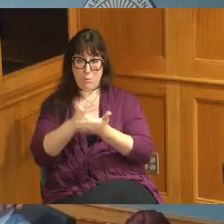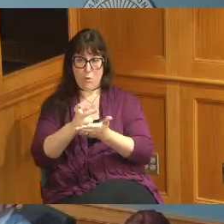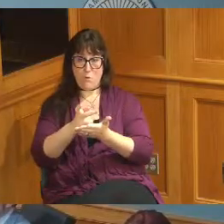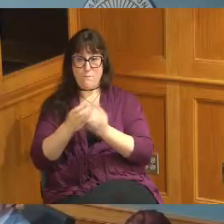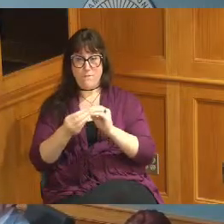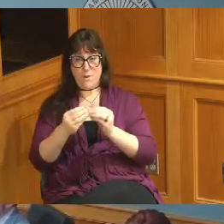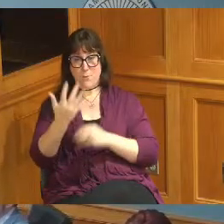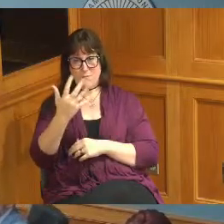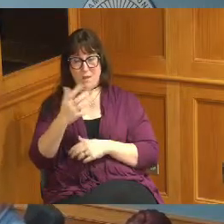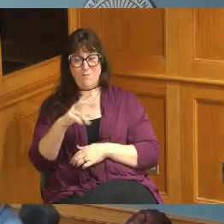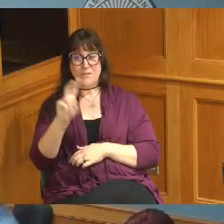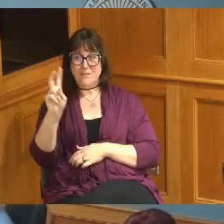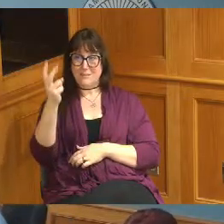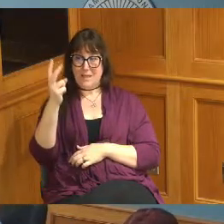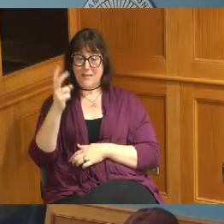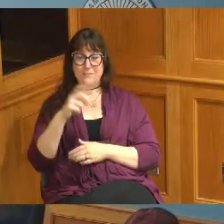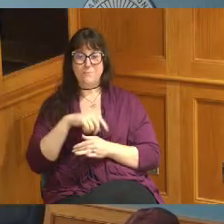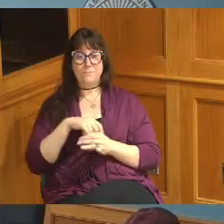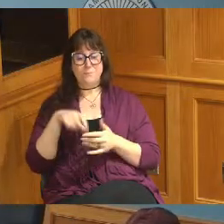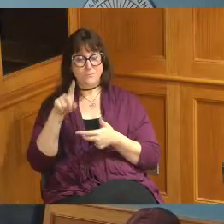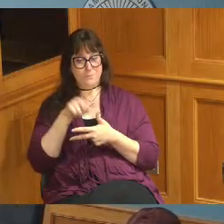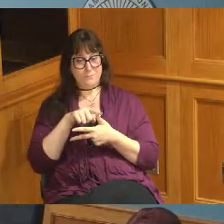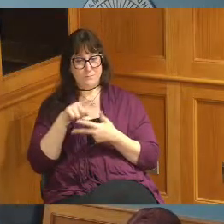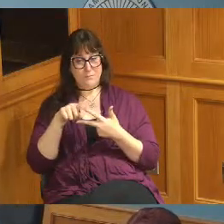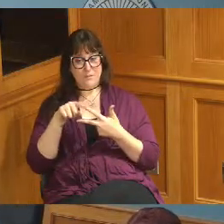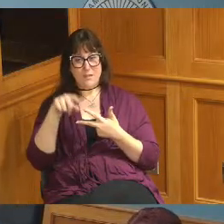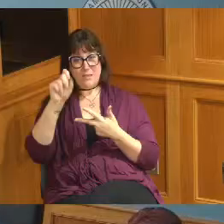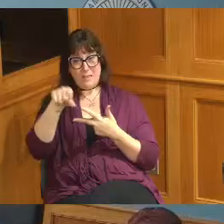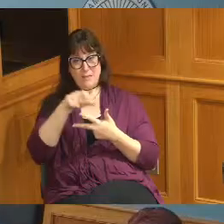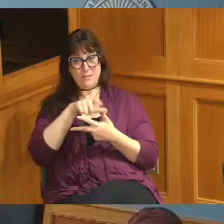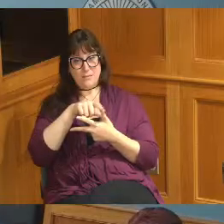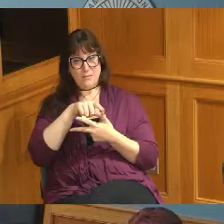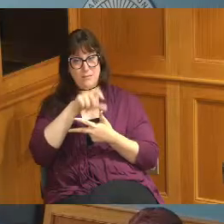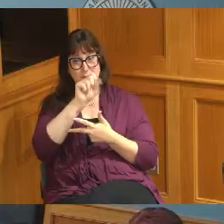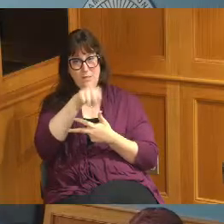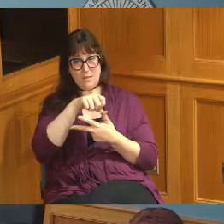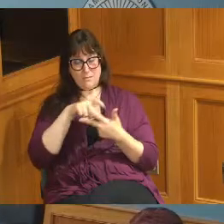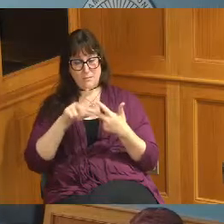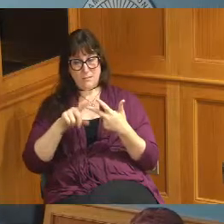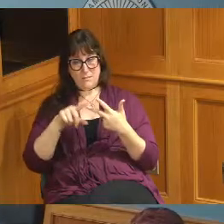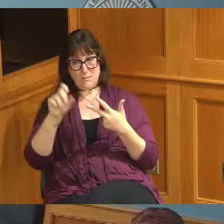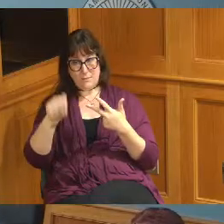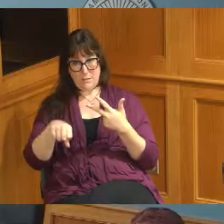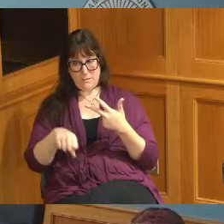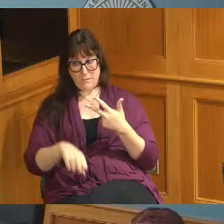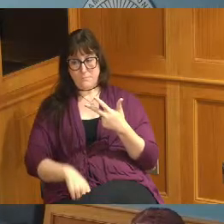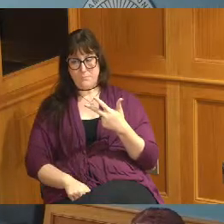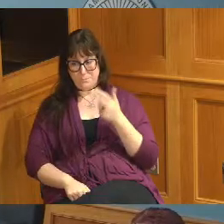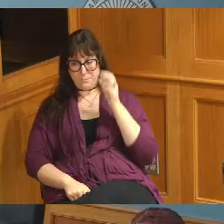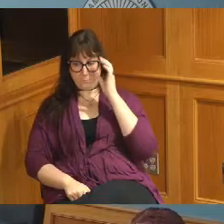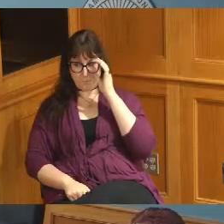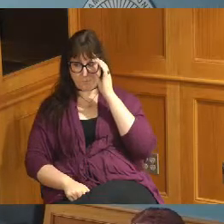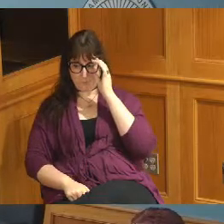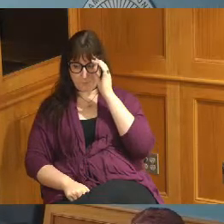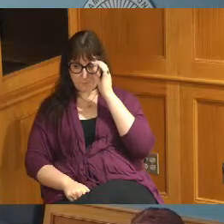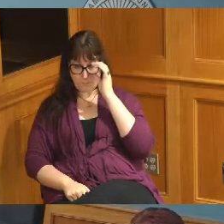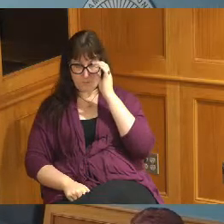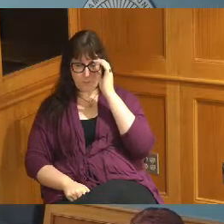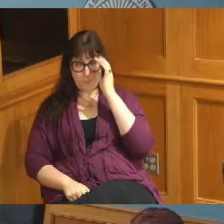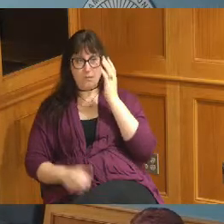5. Second. Commissioner Dreehouse? Yes. Commissioner Summer Dumas? Yes. Commissioner Reese? Yes. Thank you. Thank you,